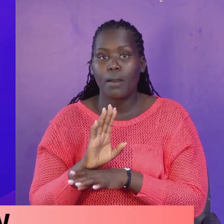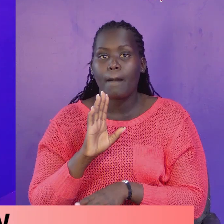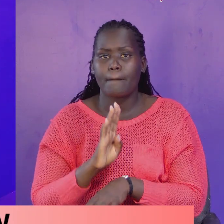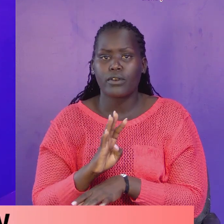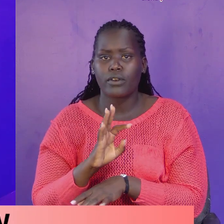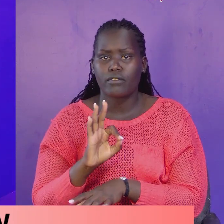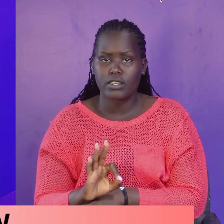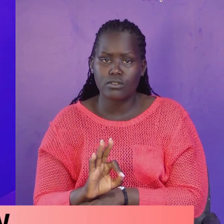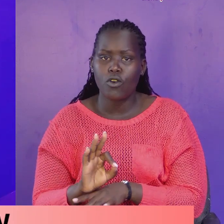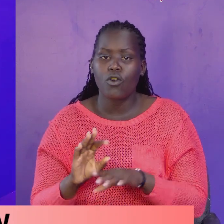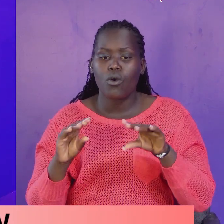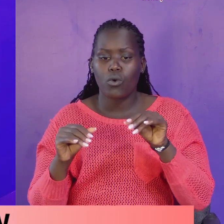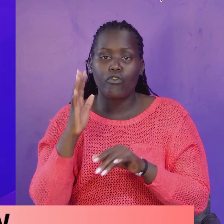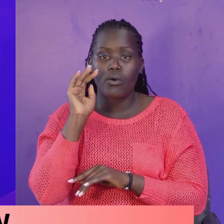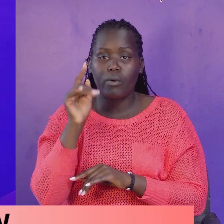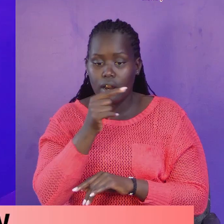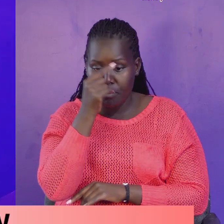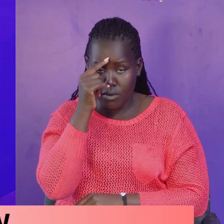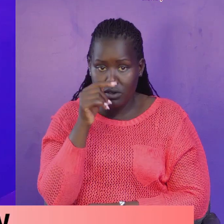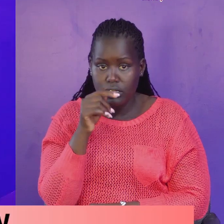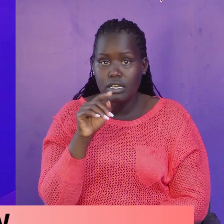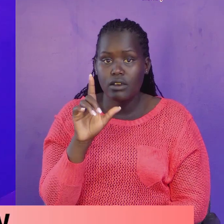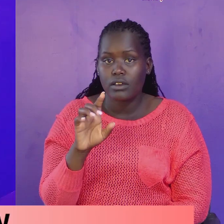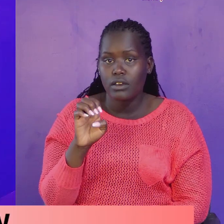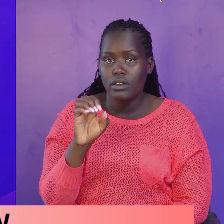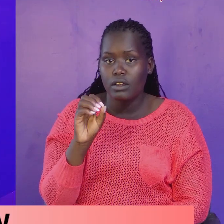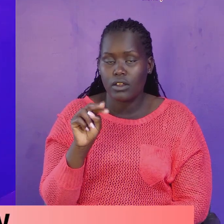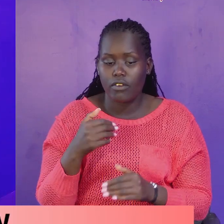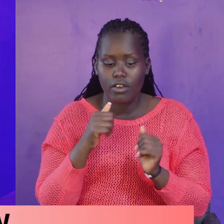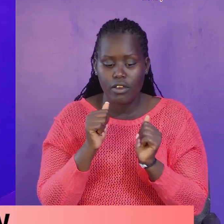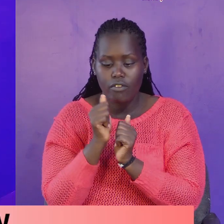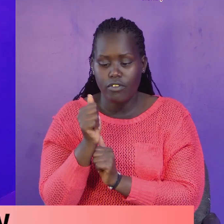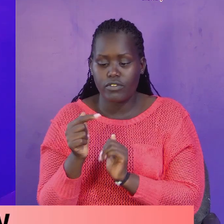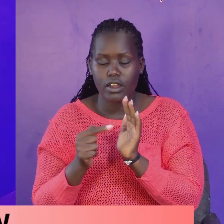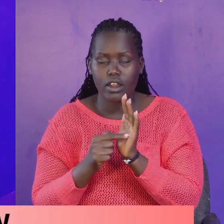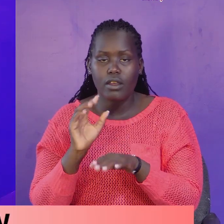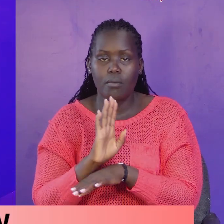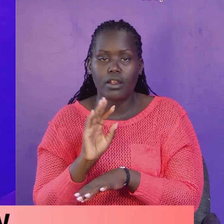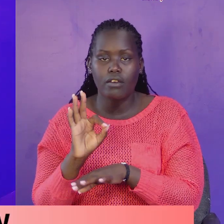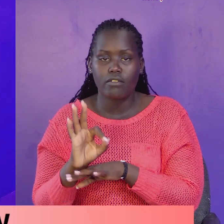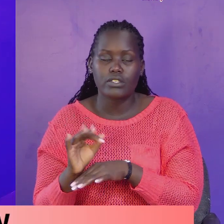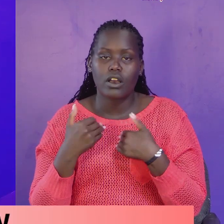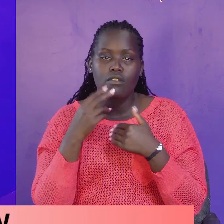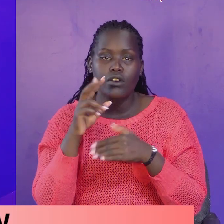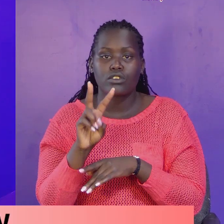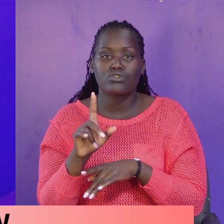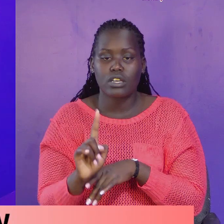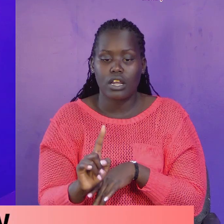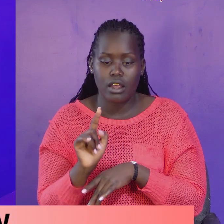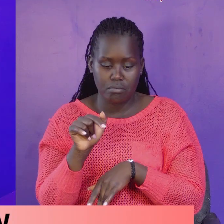qualify because Sierra Leone is having 15 points while Burkina Faso is having 21. Yeah. So Burkina Faso will